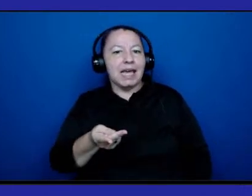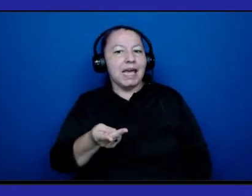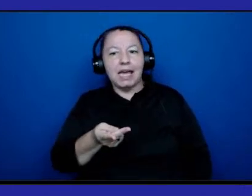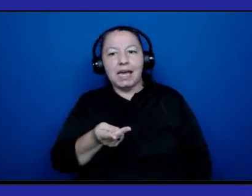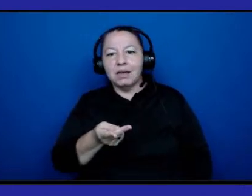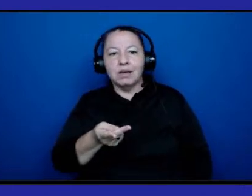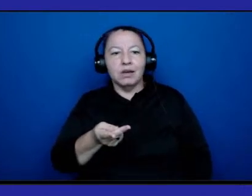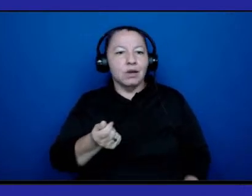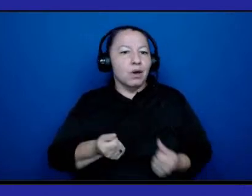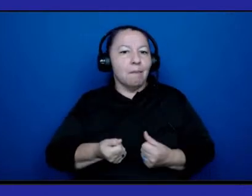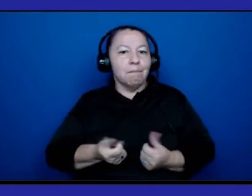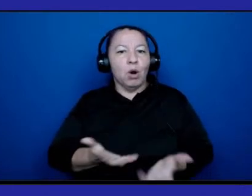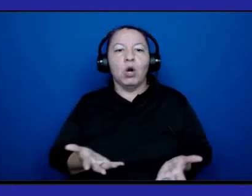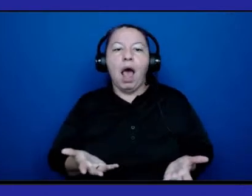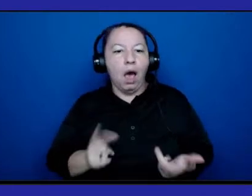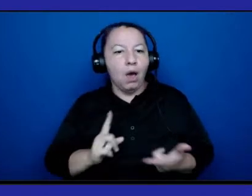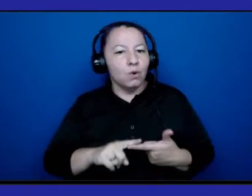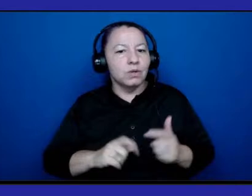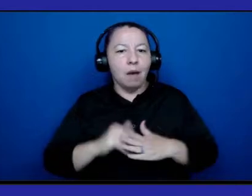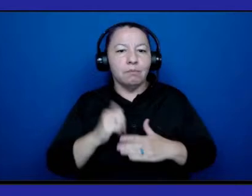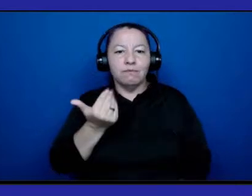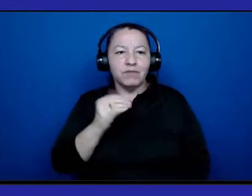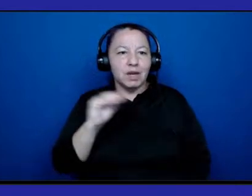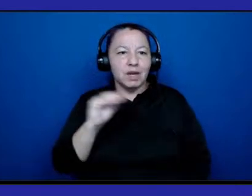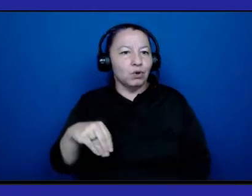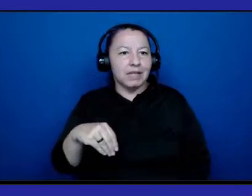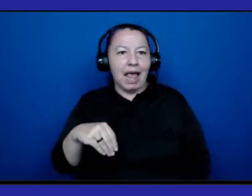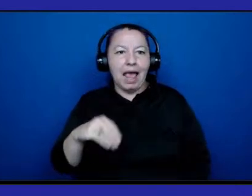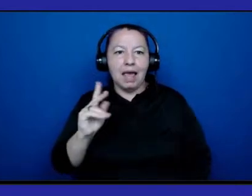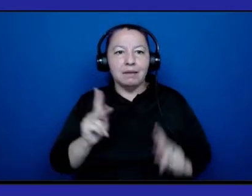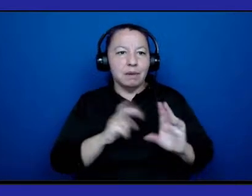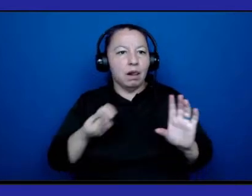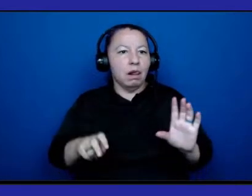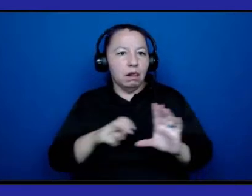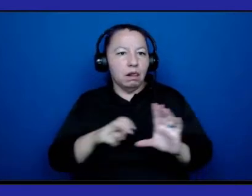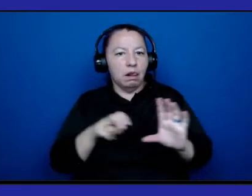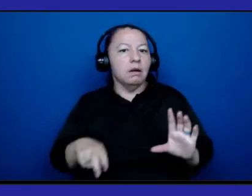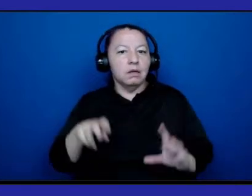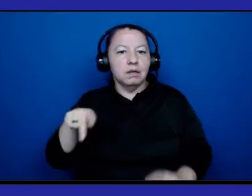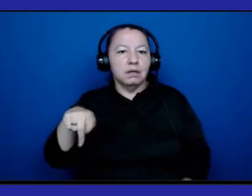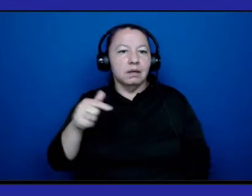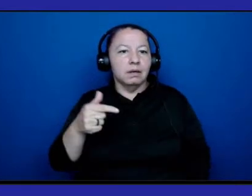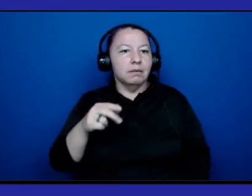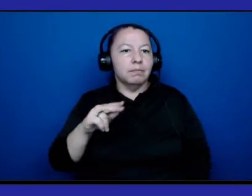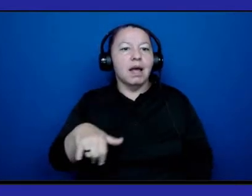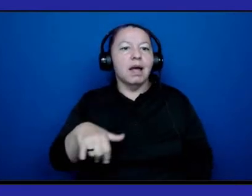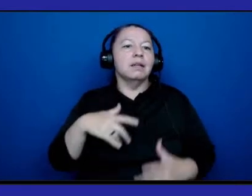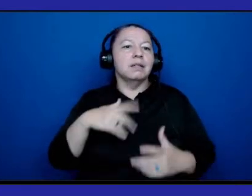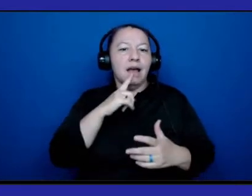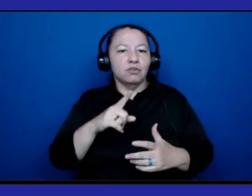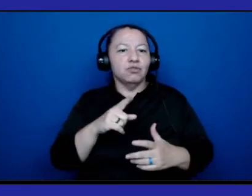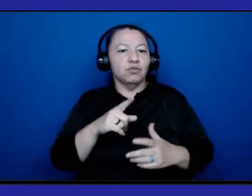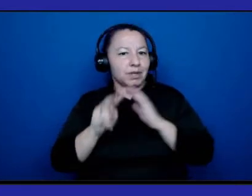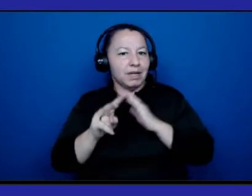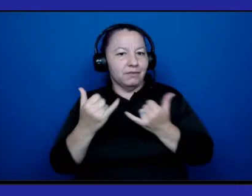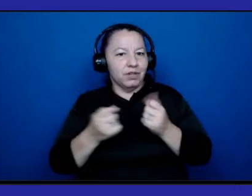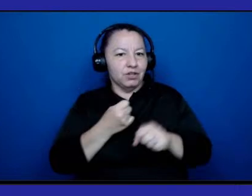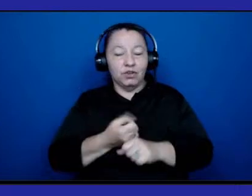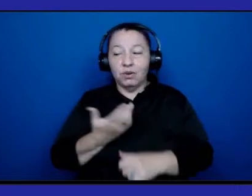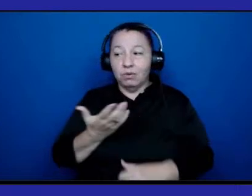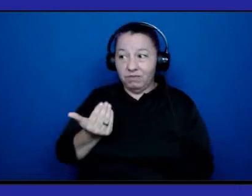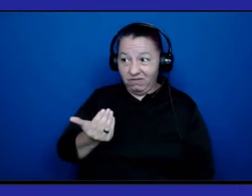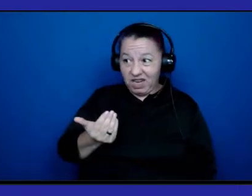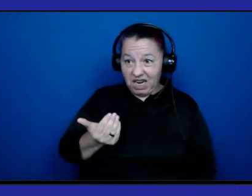right, up to a 15% turnover is what Pagny's predicting for this year, double of what last year's.